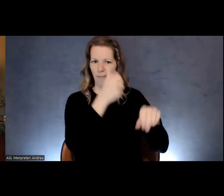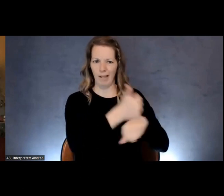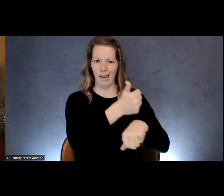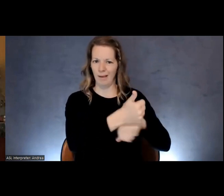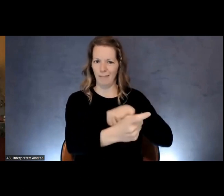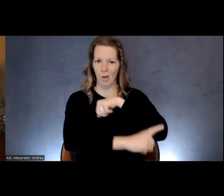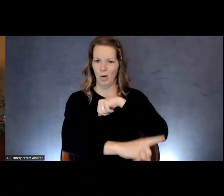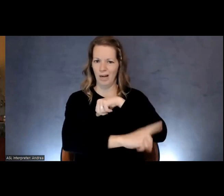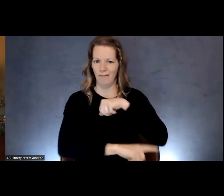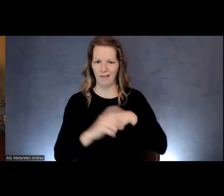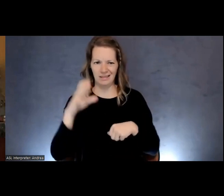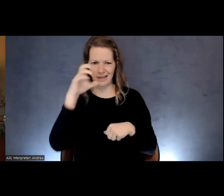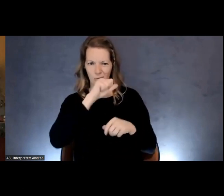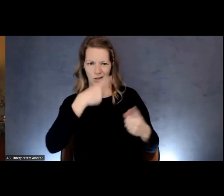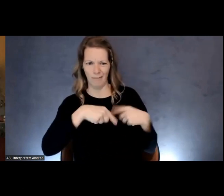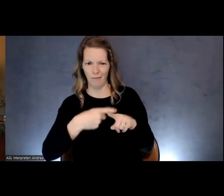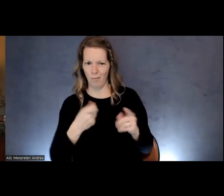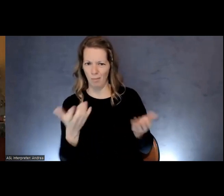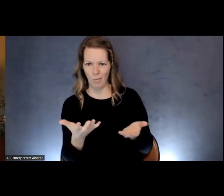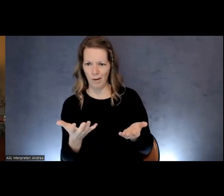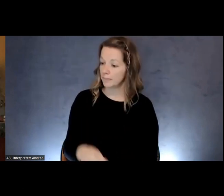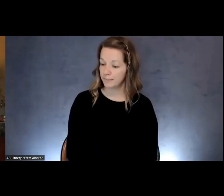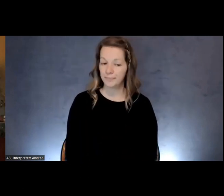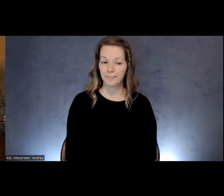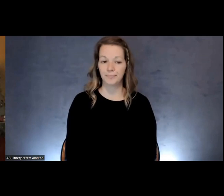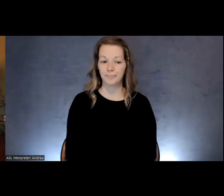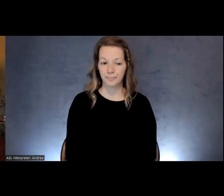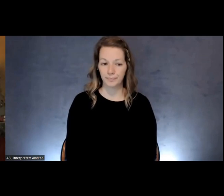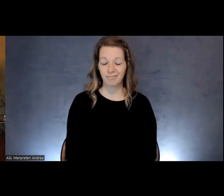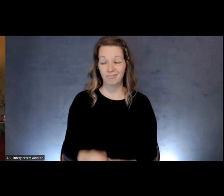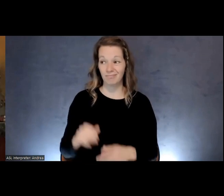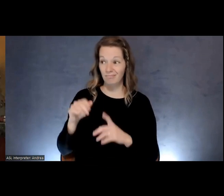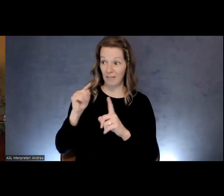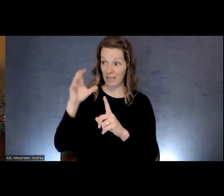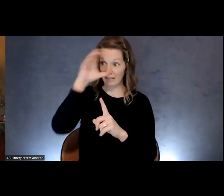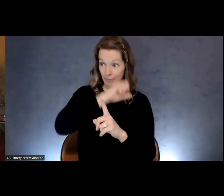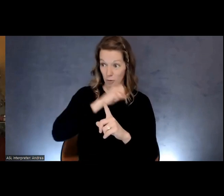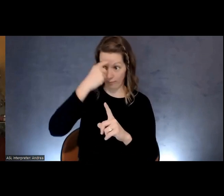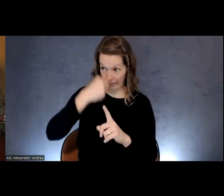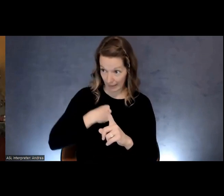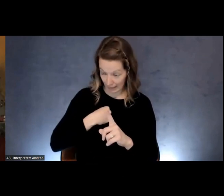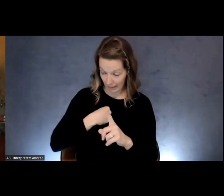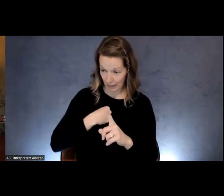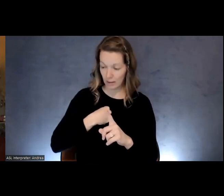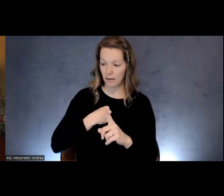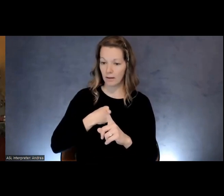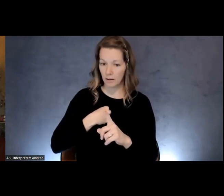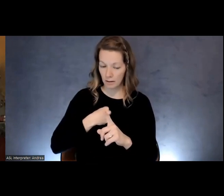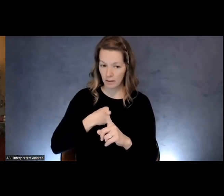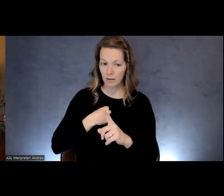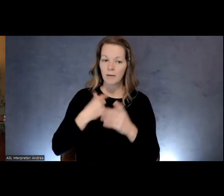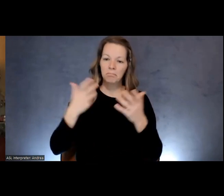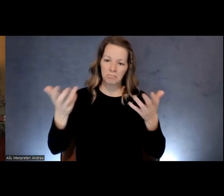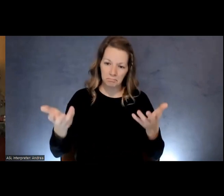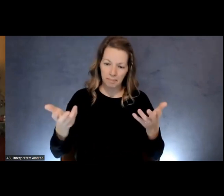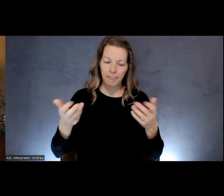that assumption come from? That is a really good question. That assumption for me, and that's